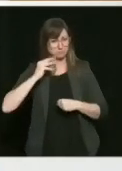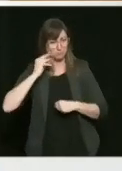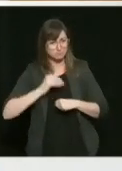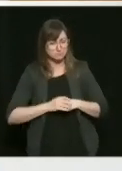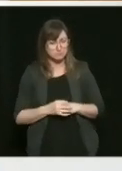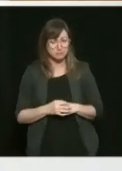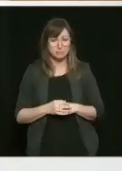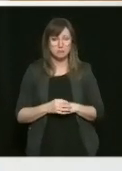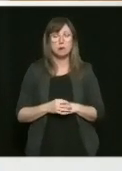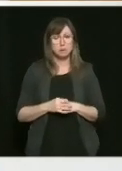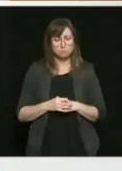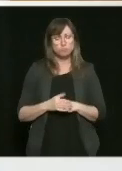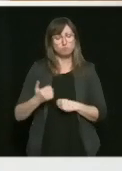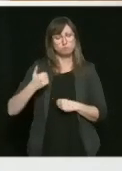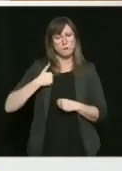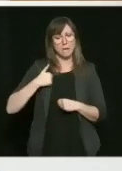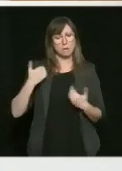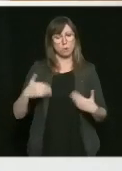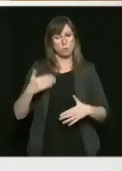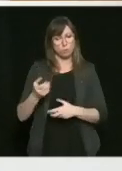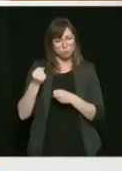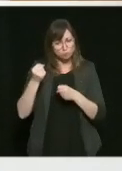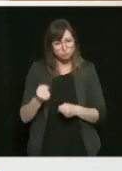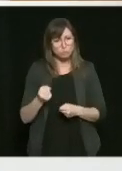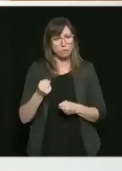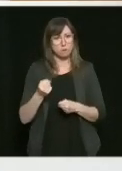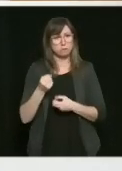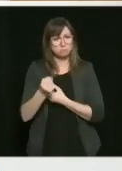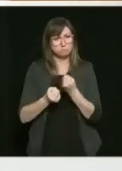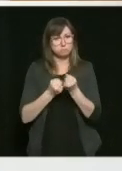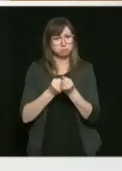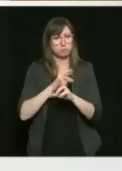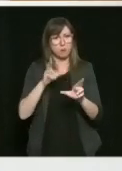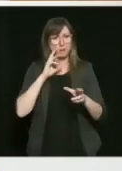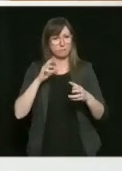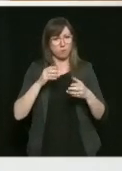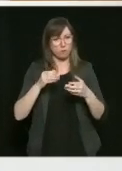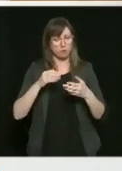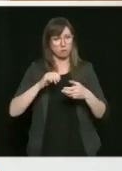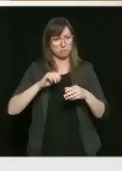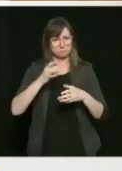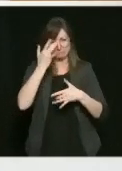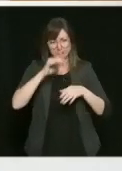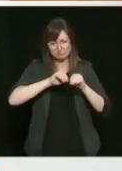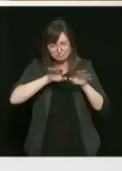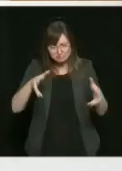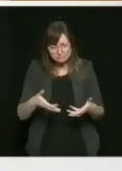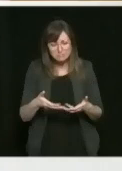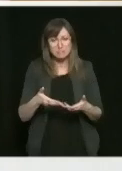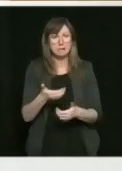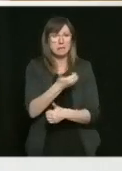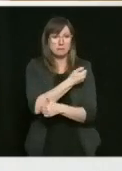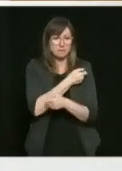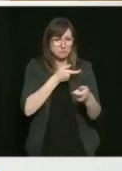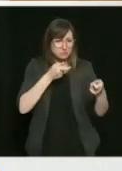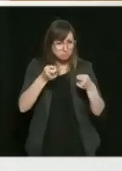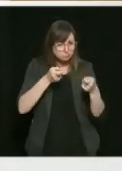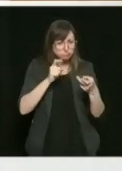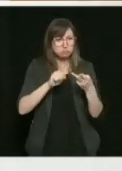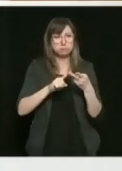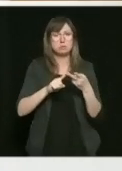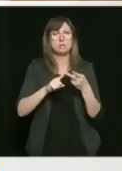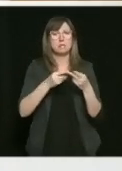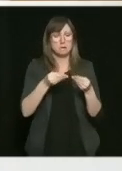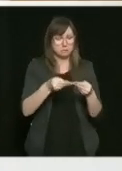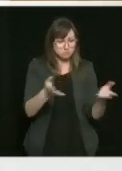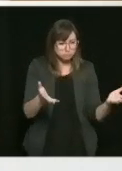an existing strong foundation for pandemic response, including vaccine regulation, distribution, and delivery.